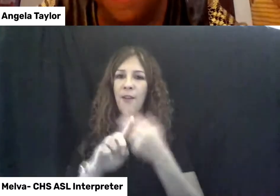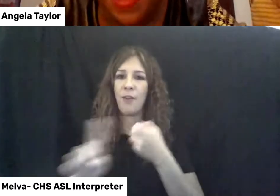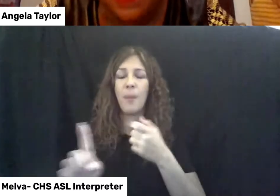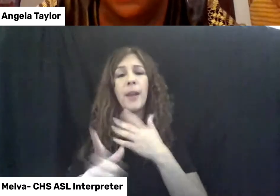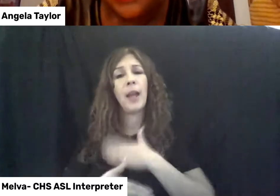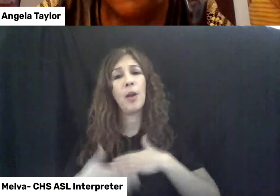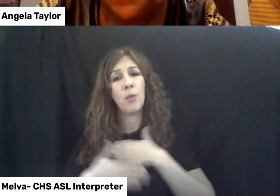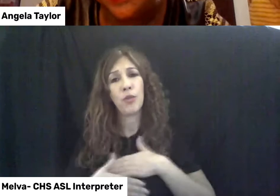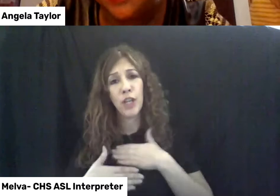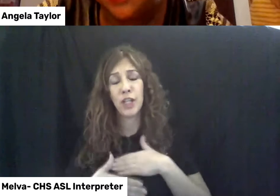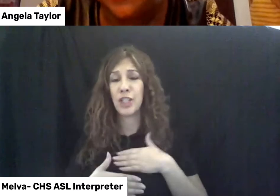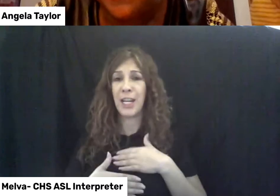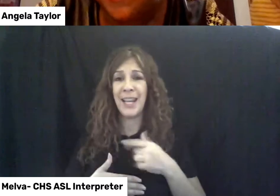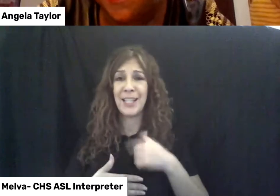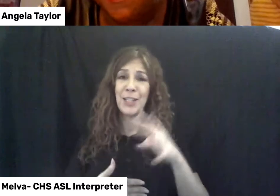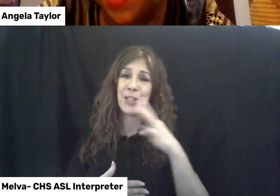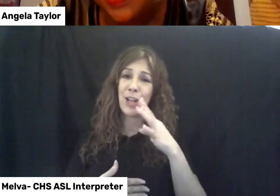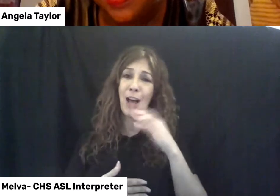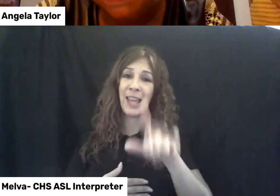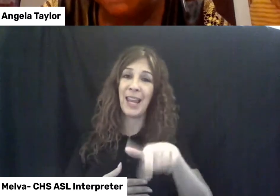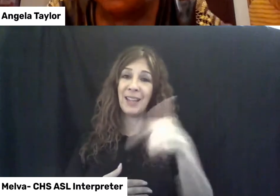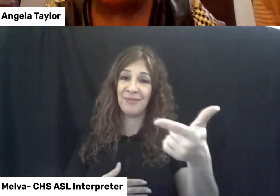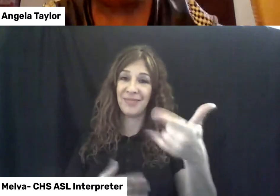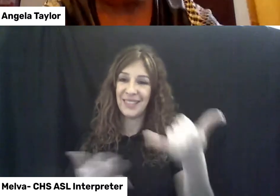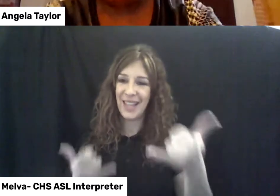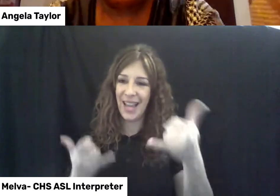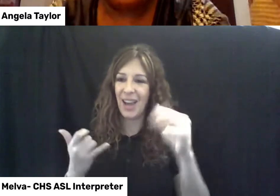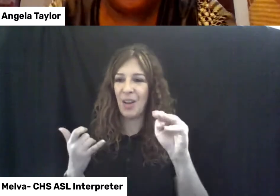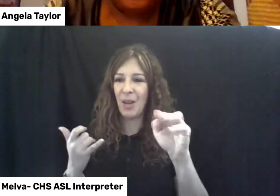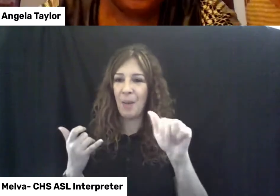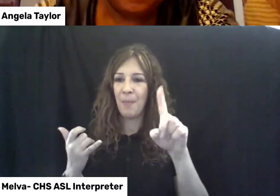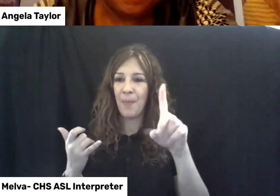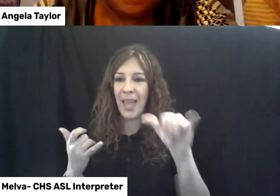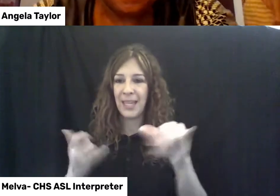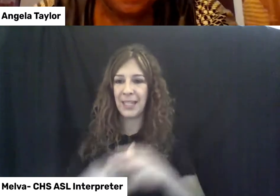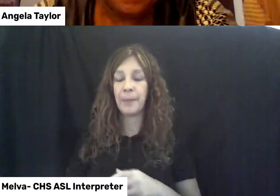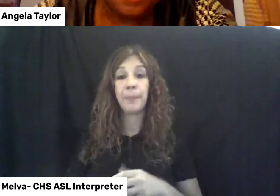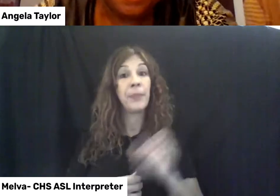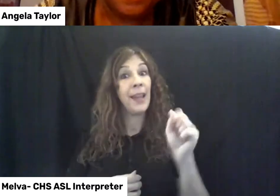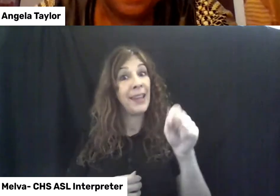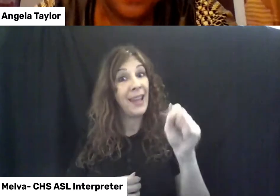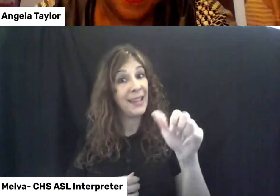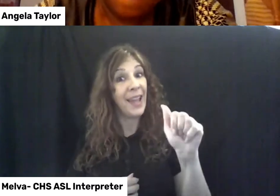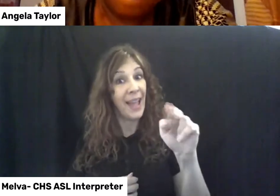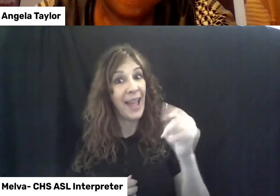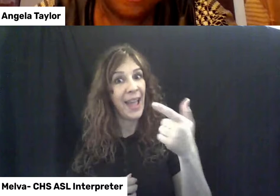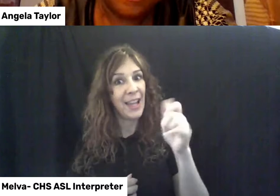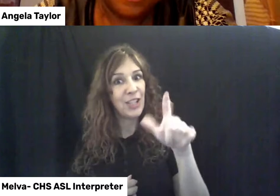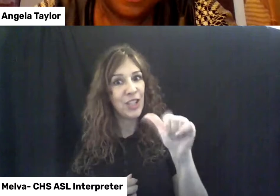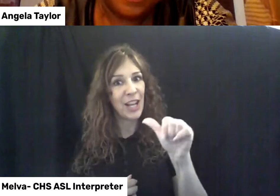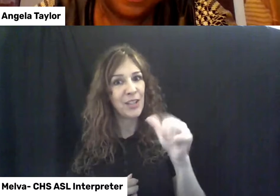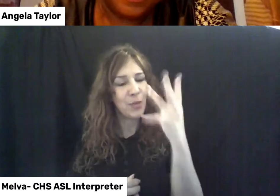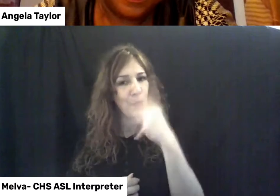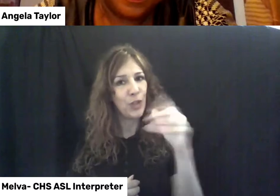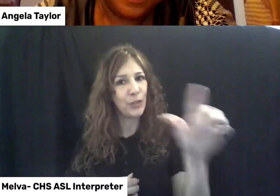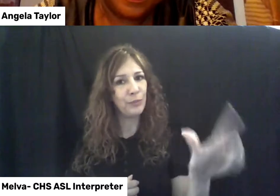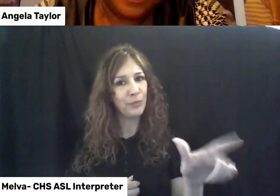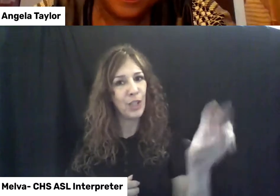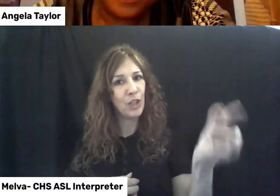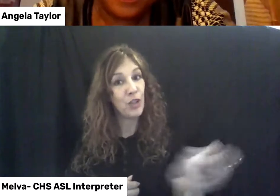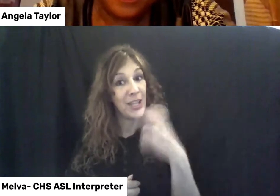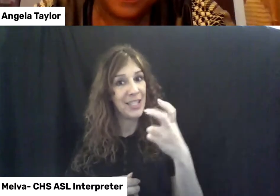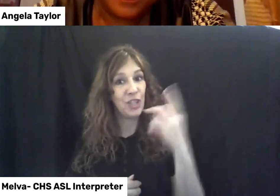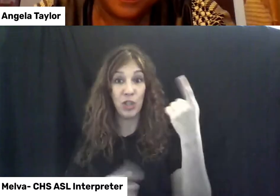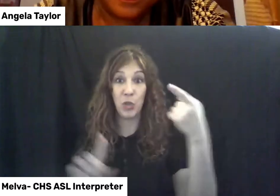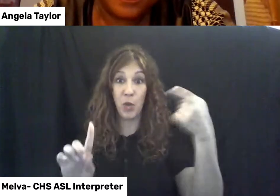and I'm going to throw it back, I believe it's to you, Mandy. Yeah. Angela, that's a beautiful transition to one of the points